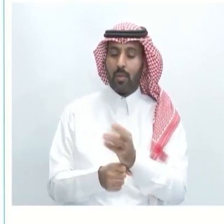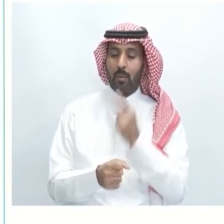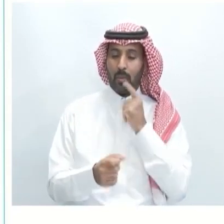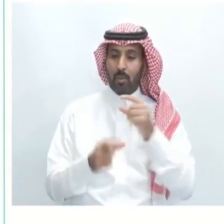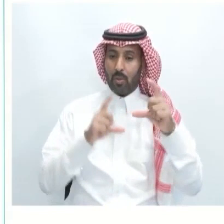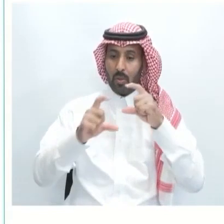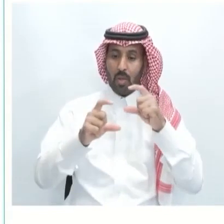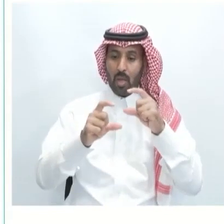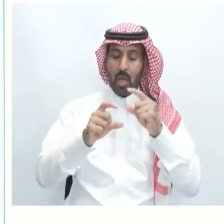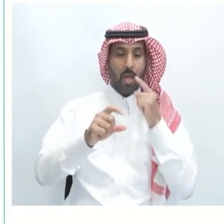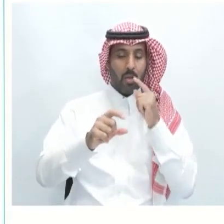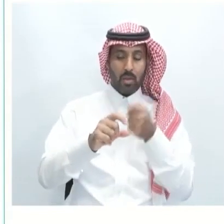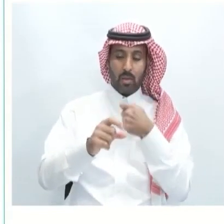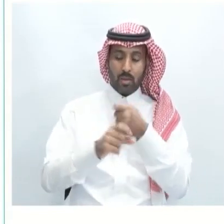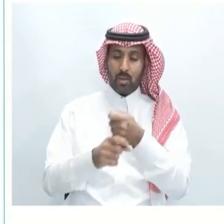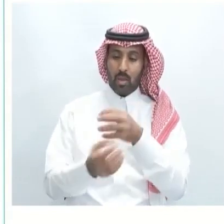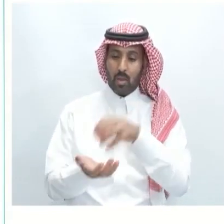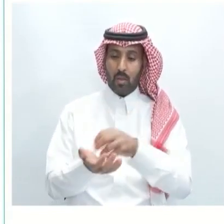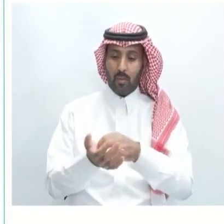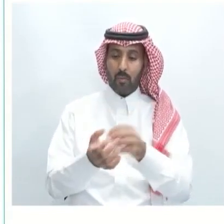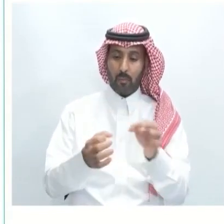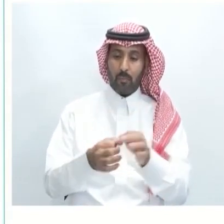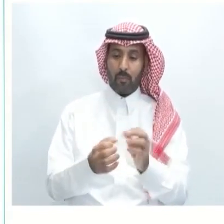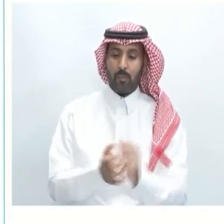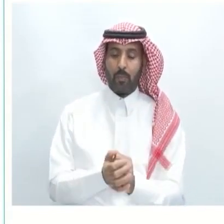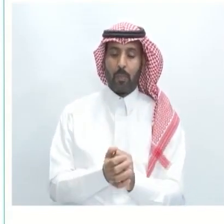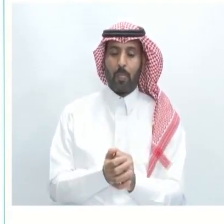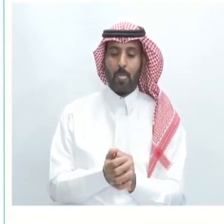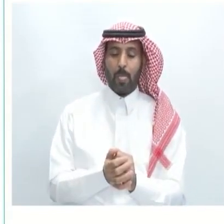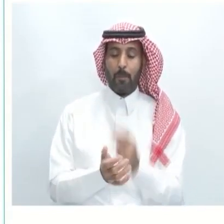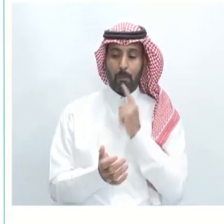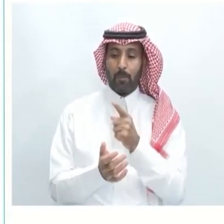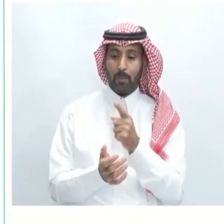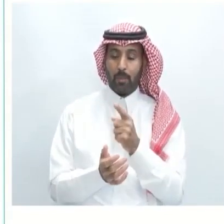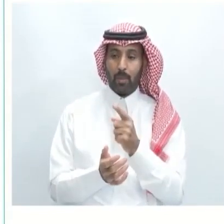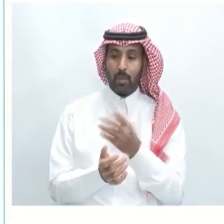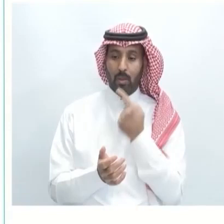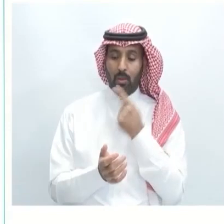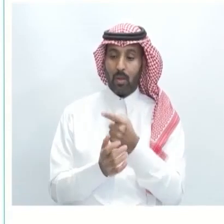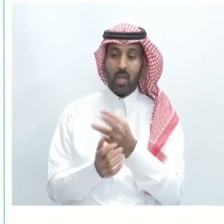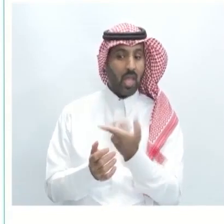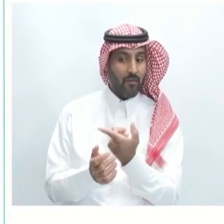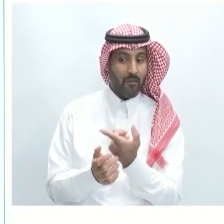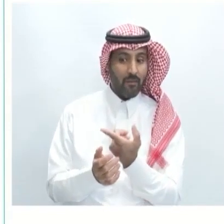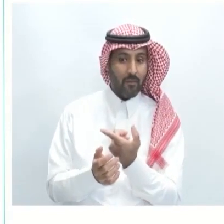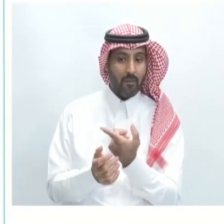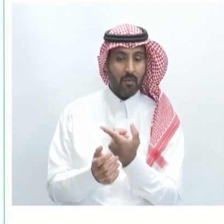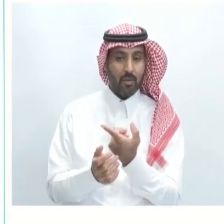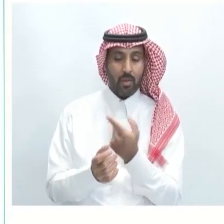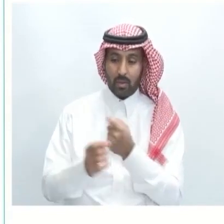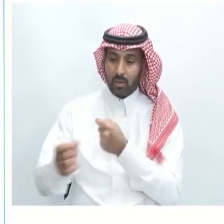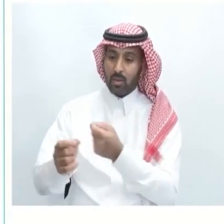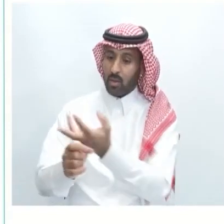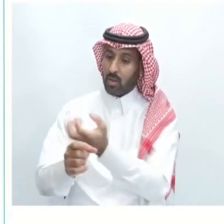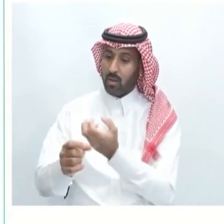bank account number to the address enclosed and he would be told how he could